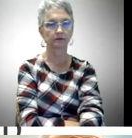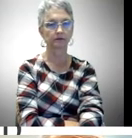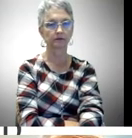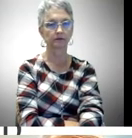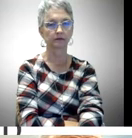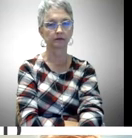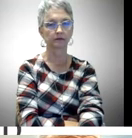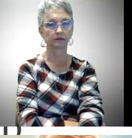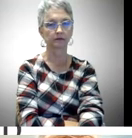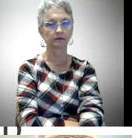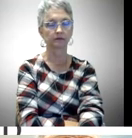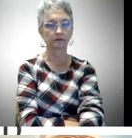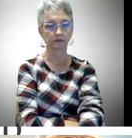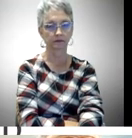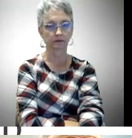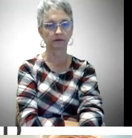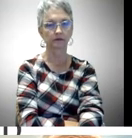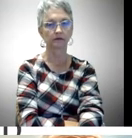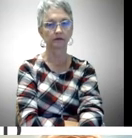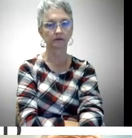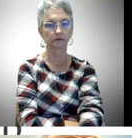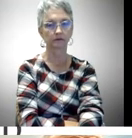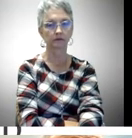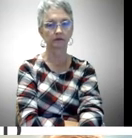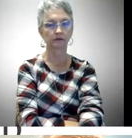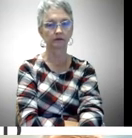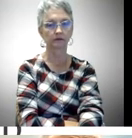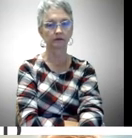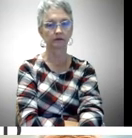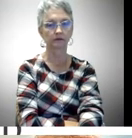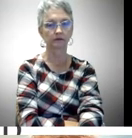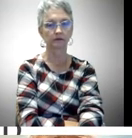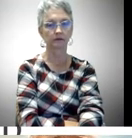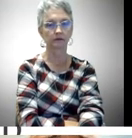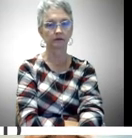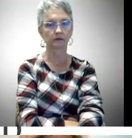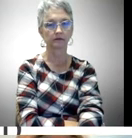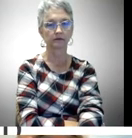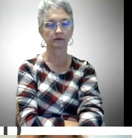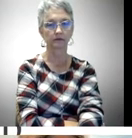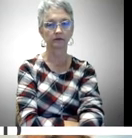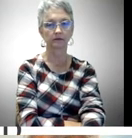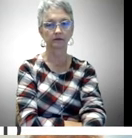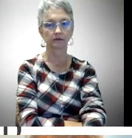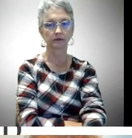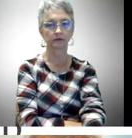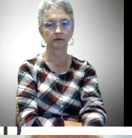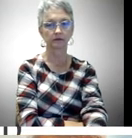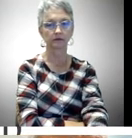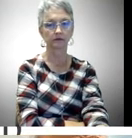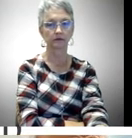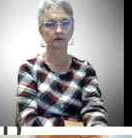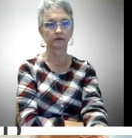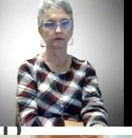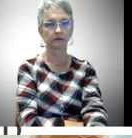parent to the youth. And typically what happens for y'all that deal with special education, at age